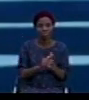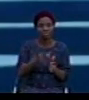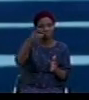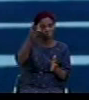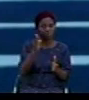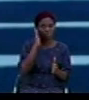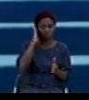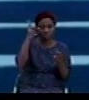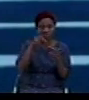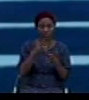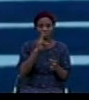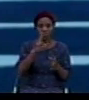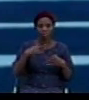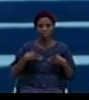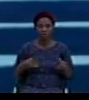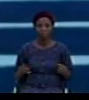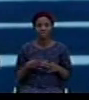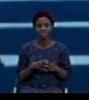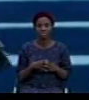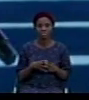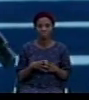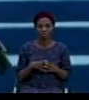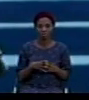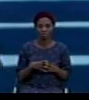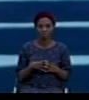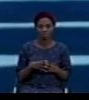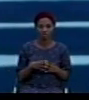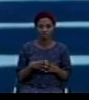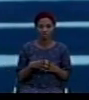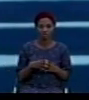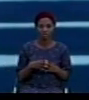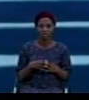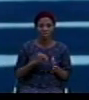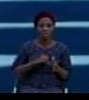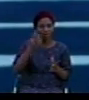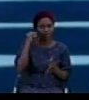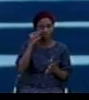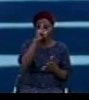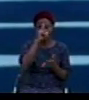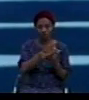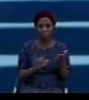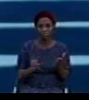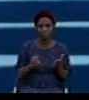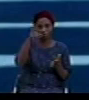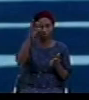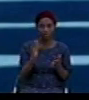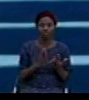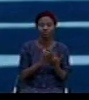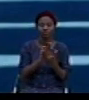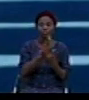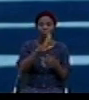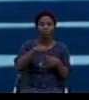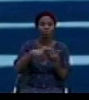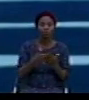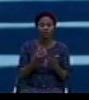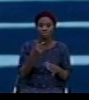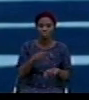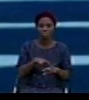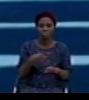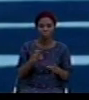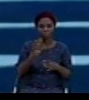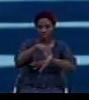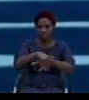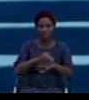on the bed, that in case at night, I'll have to give her. But I was still trusting God. Throughout the night, she didn't run temperature at all, and I didn't give her paracetamol.